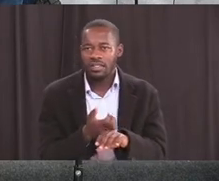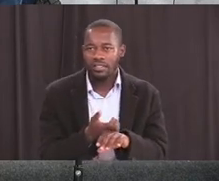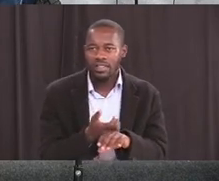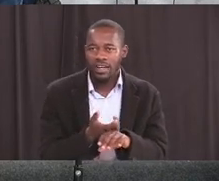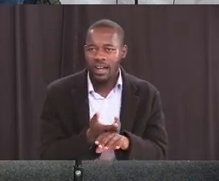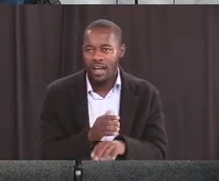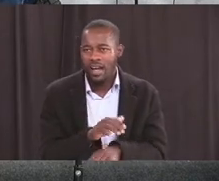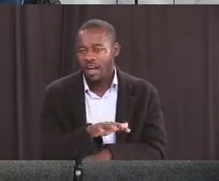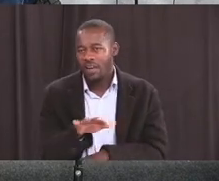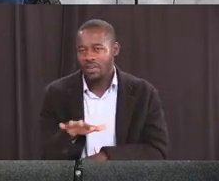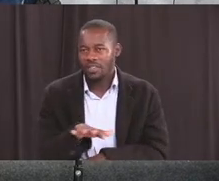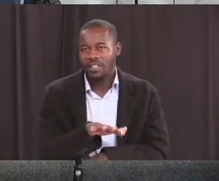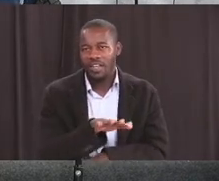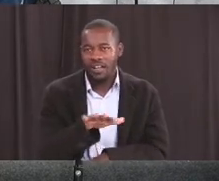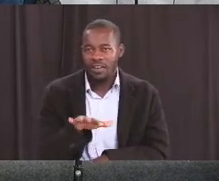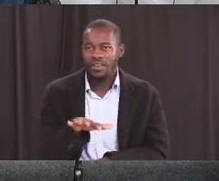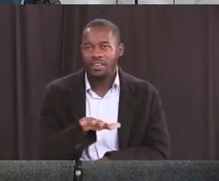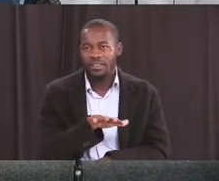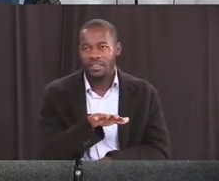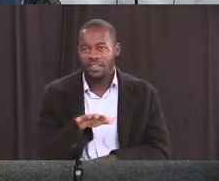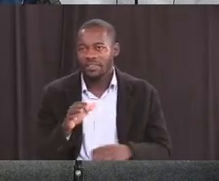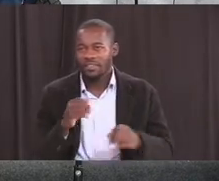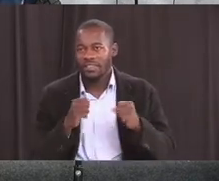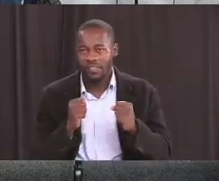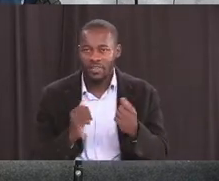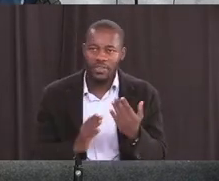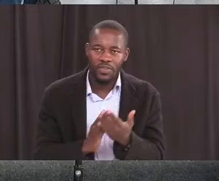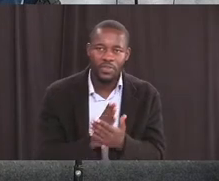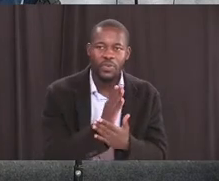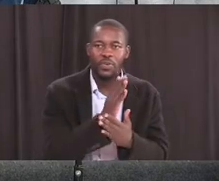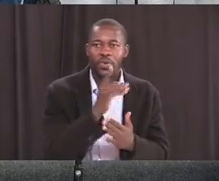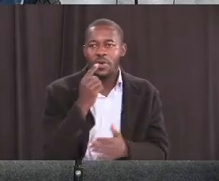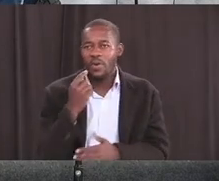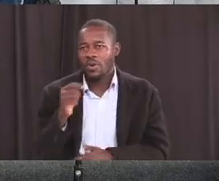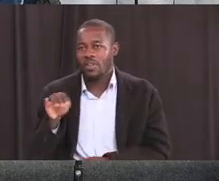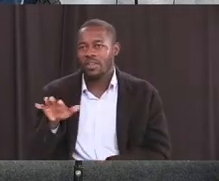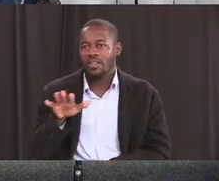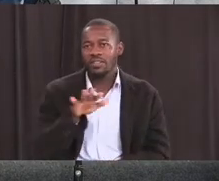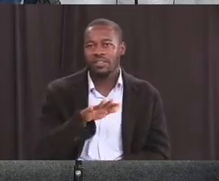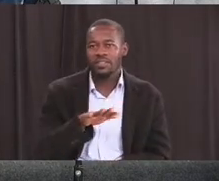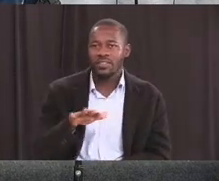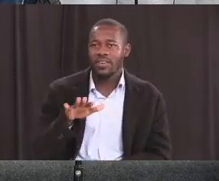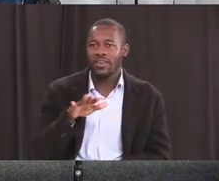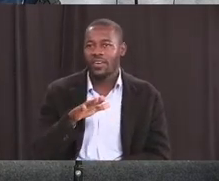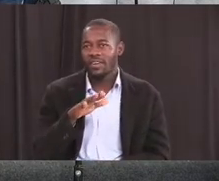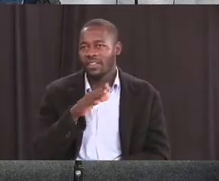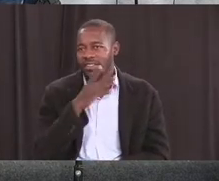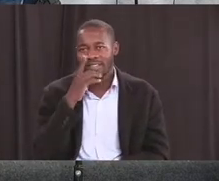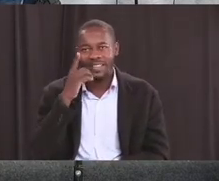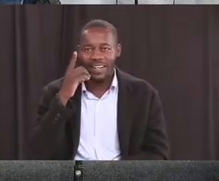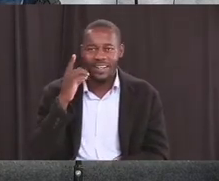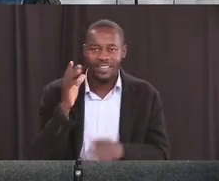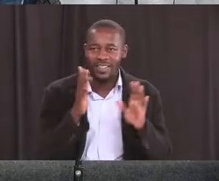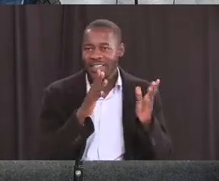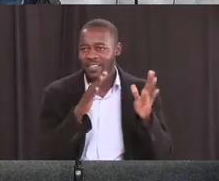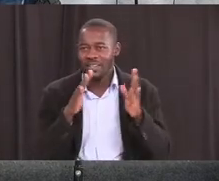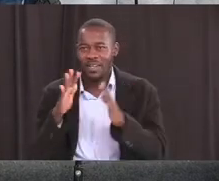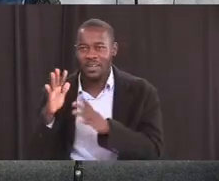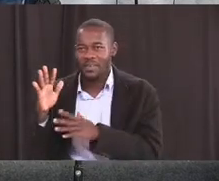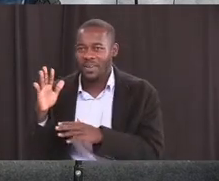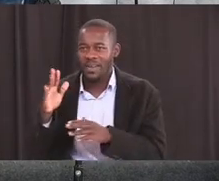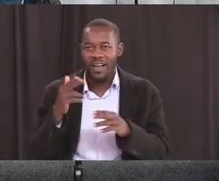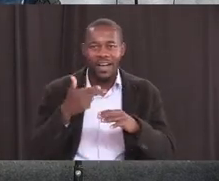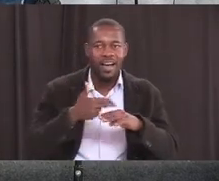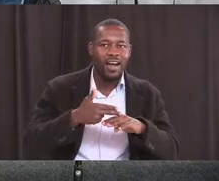solid ground, firm through the fiercest drought and storm. What heights